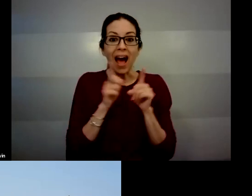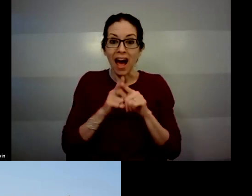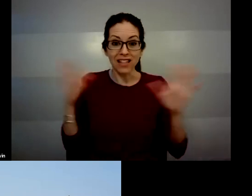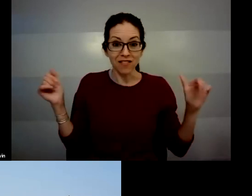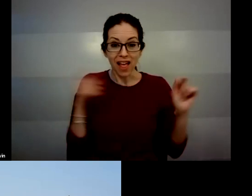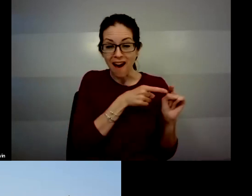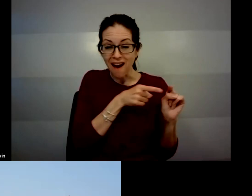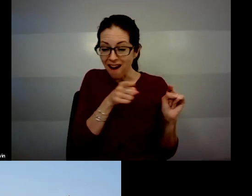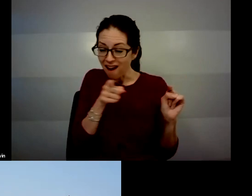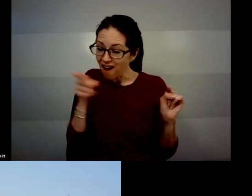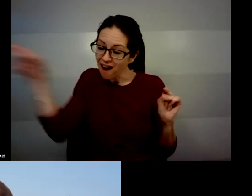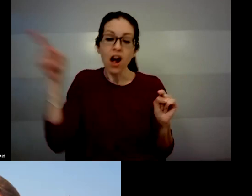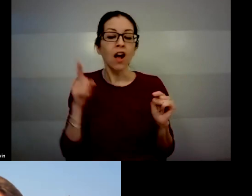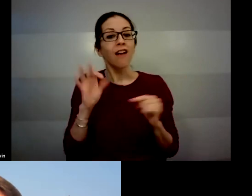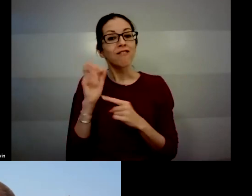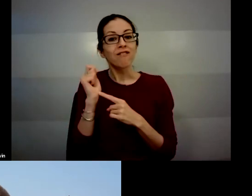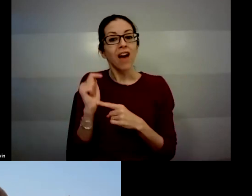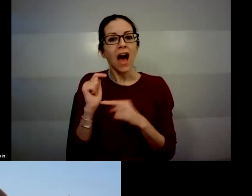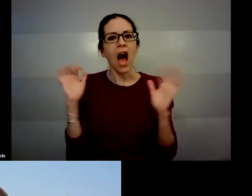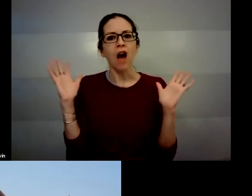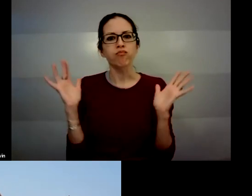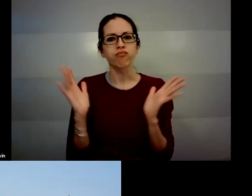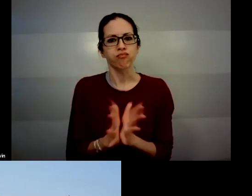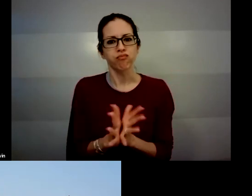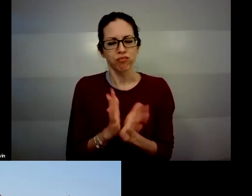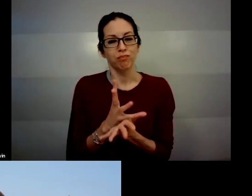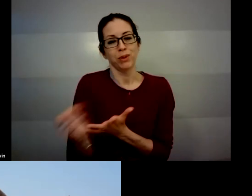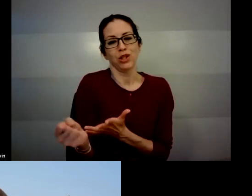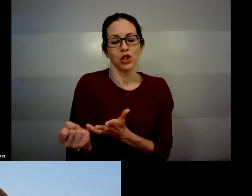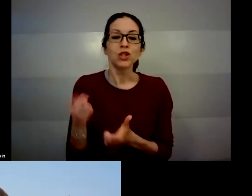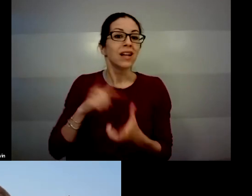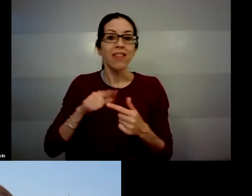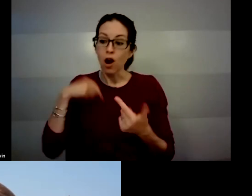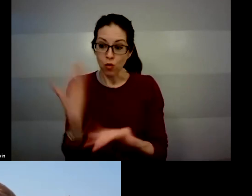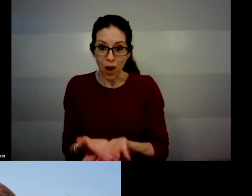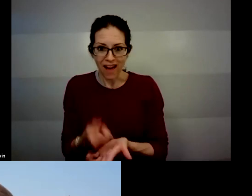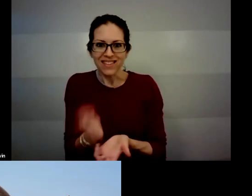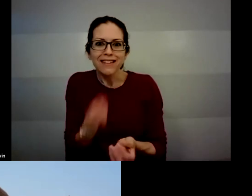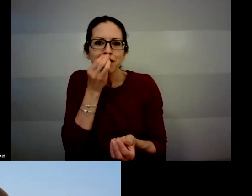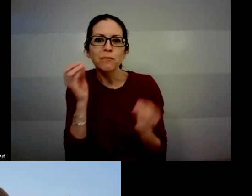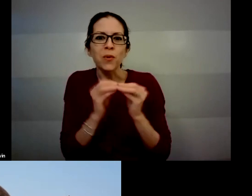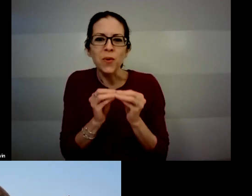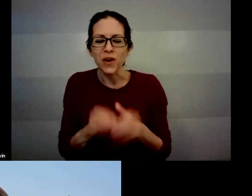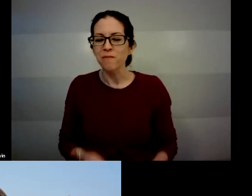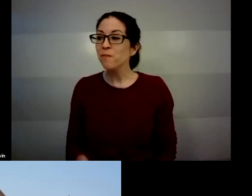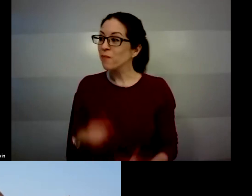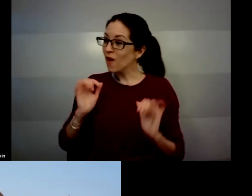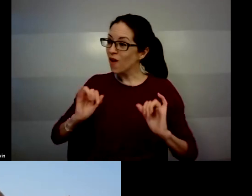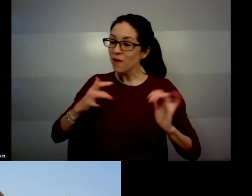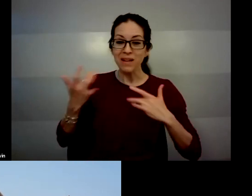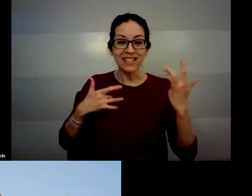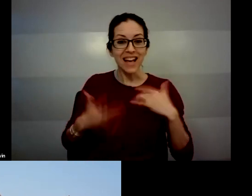Gulf of Mexico and make it all the way back up into the United States and Canada. That's really, really neat. Now I'm so excited to hear even more about this